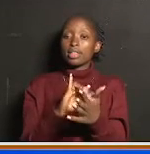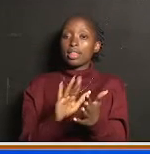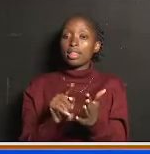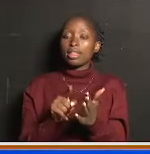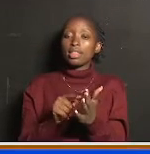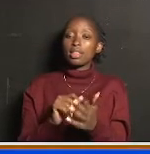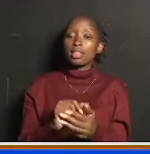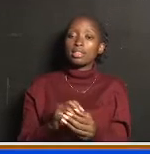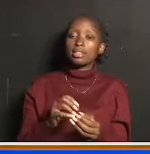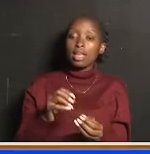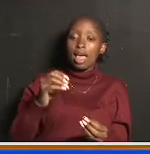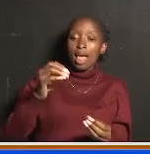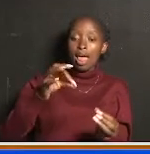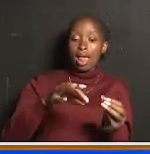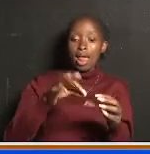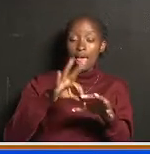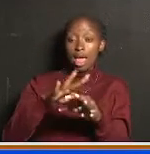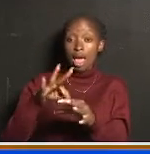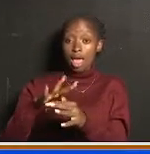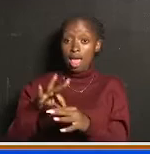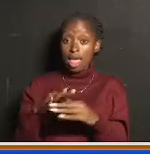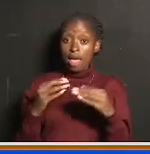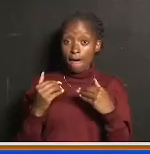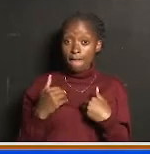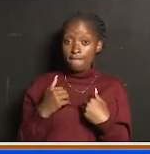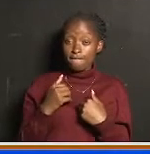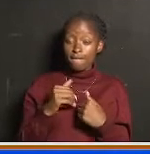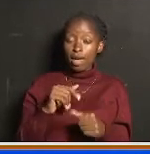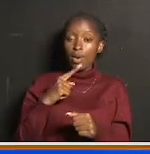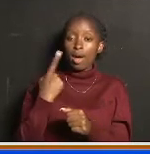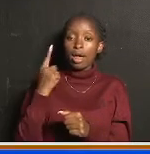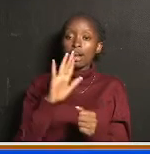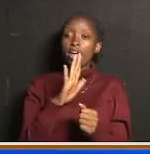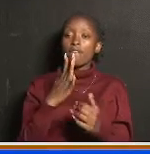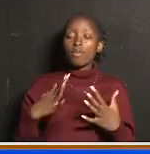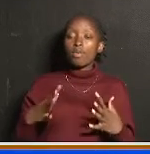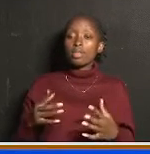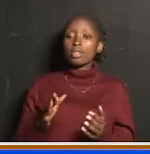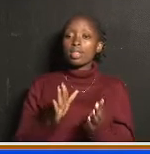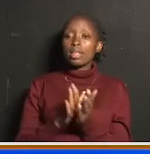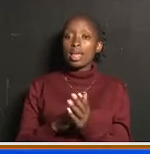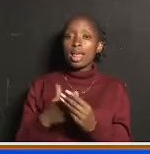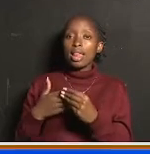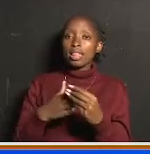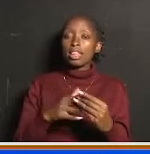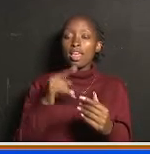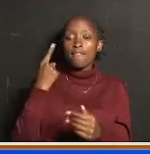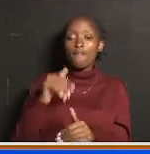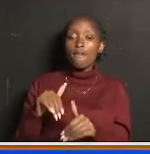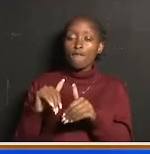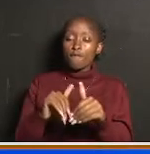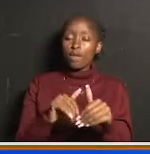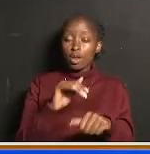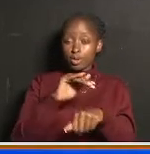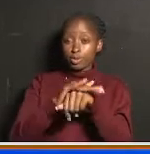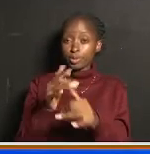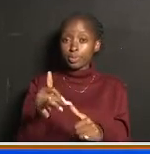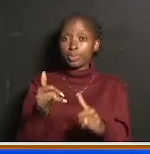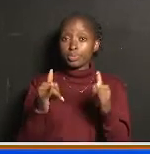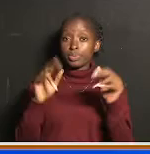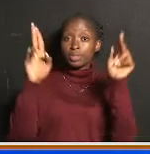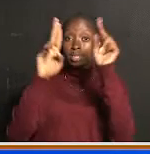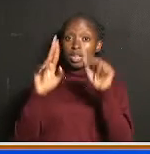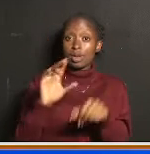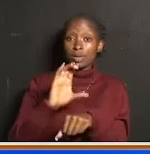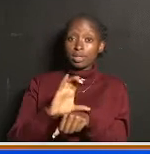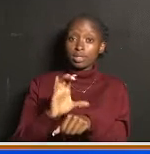committee to investigate circumstances leading to the death of followers of Good News International Church, investigate the